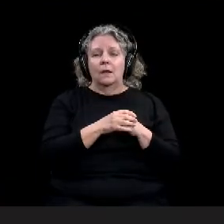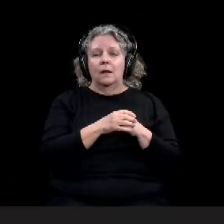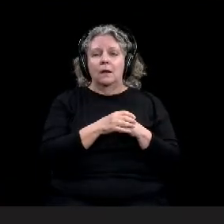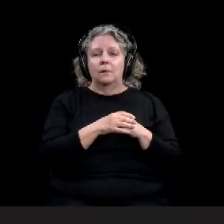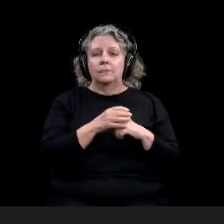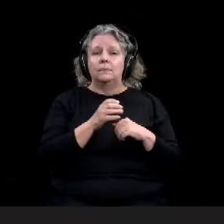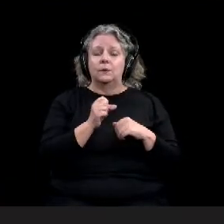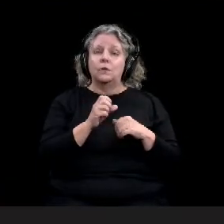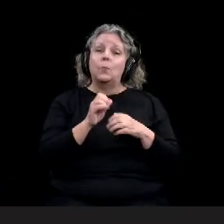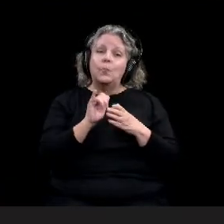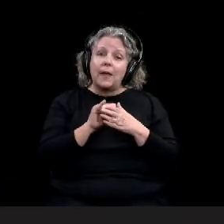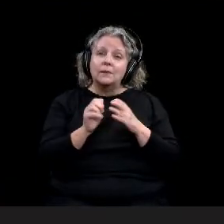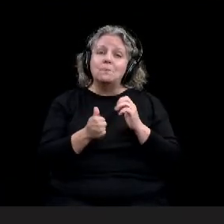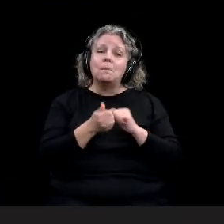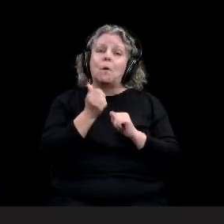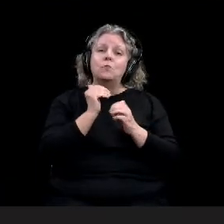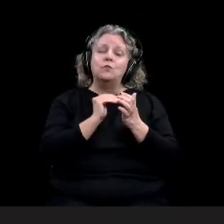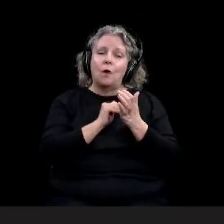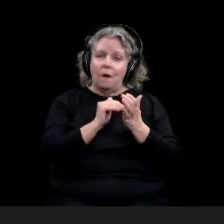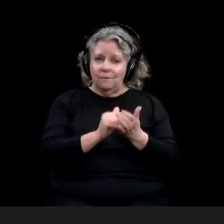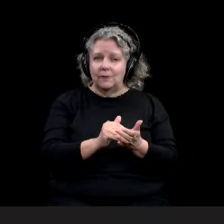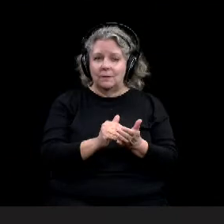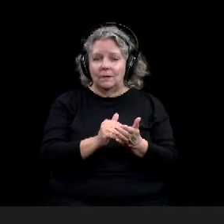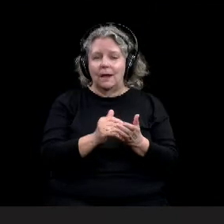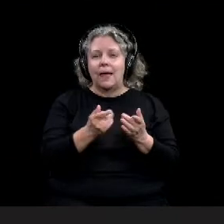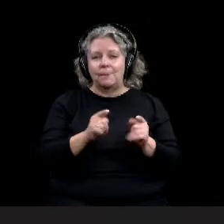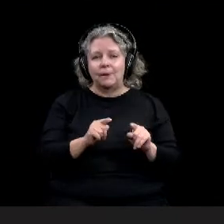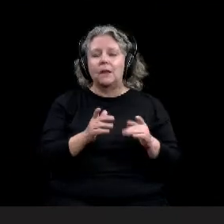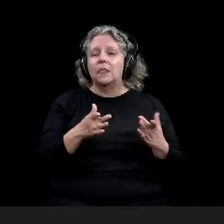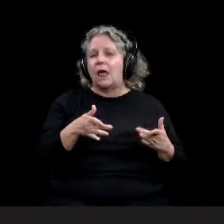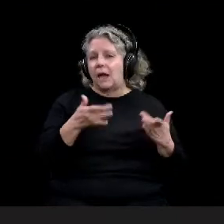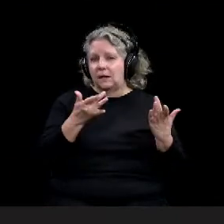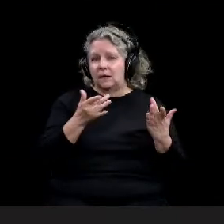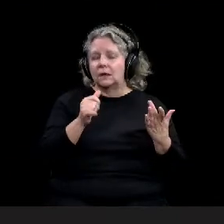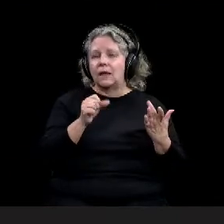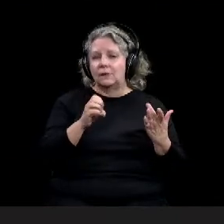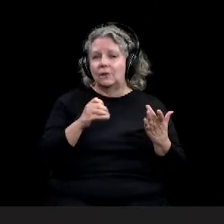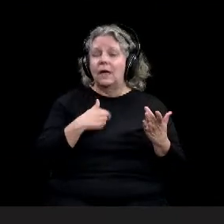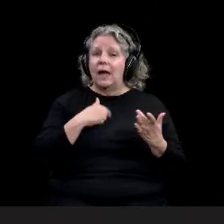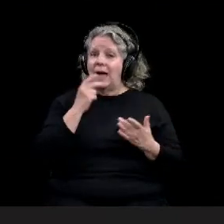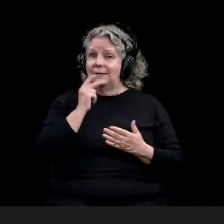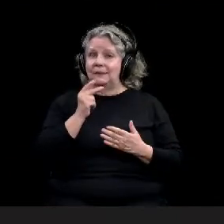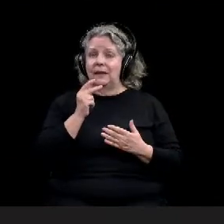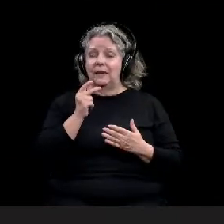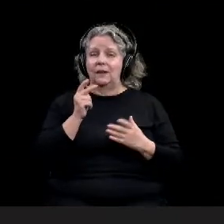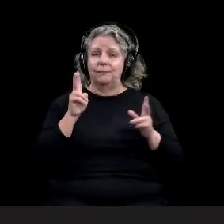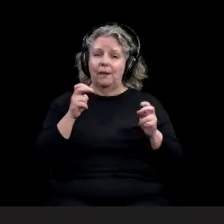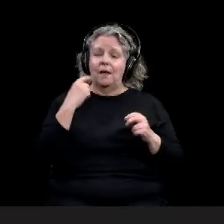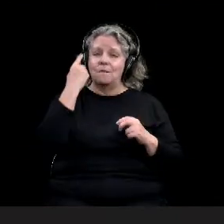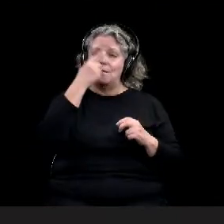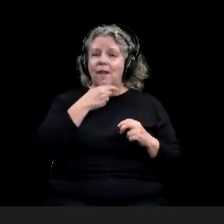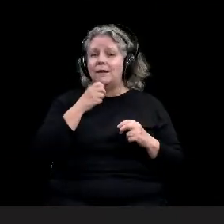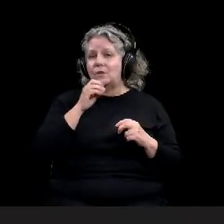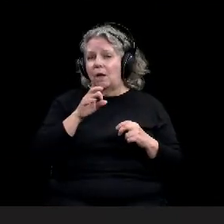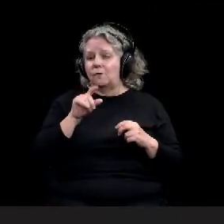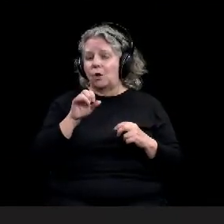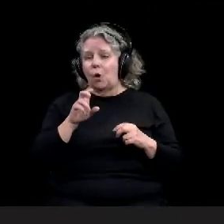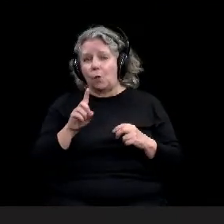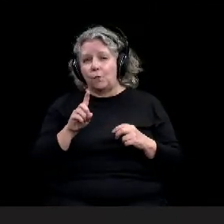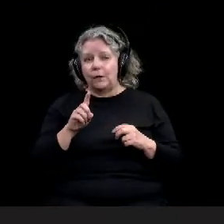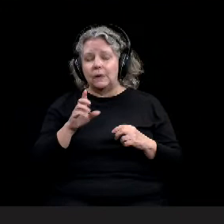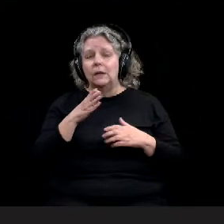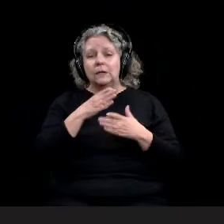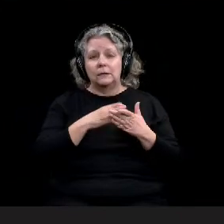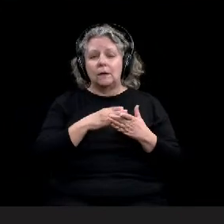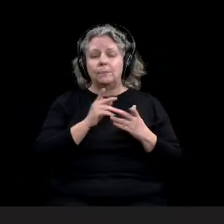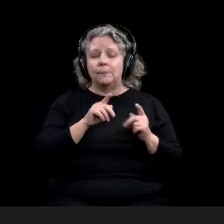I see the face of COVID that goes to the hospital, that needs some oxygen and some extra help for a little bit, who don't become acutely